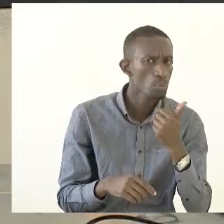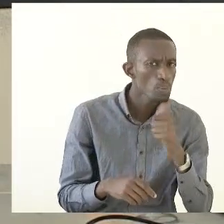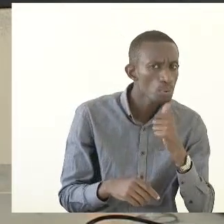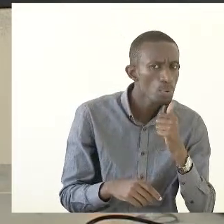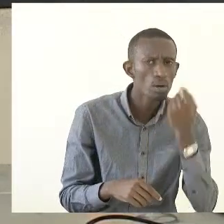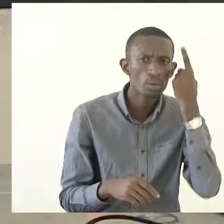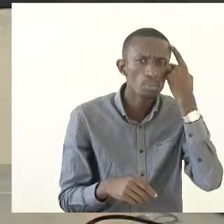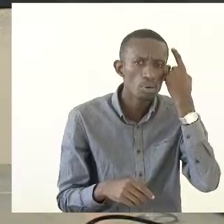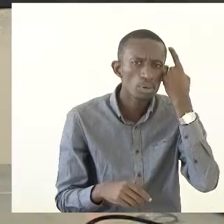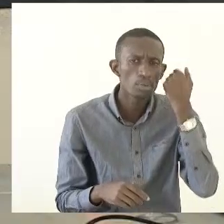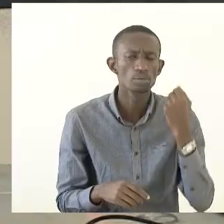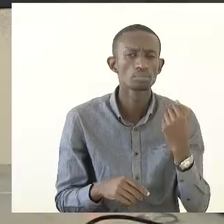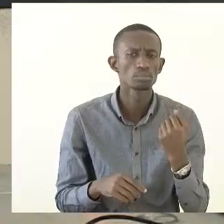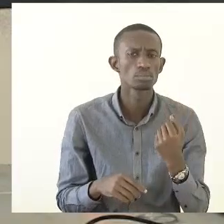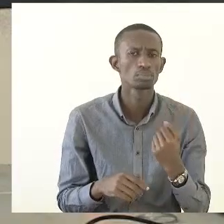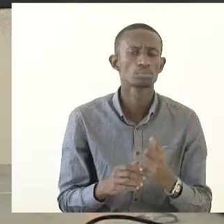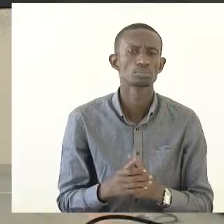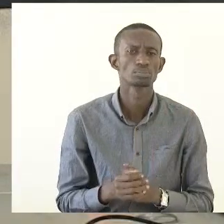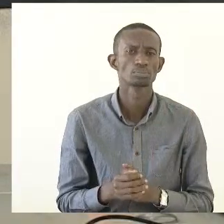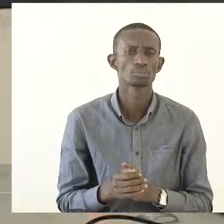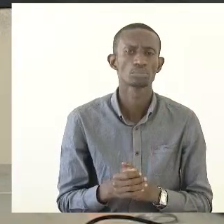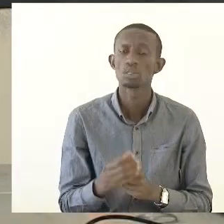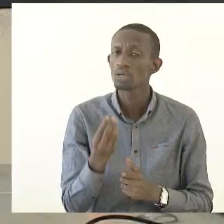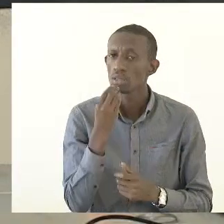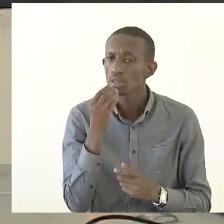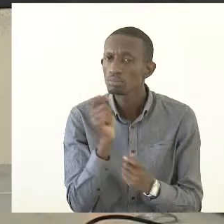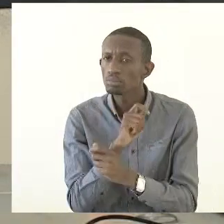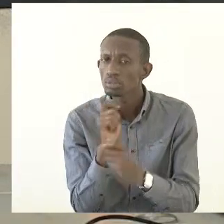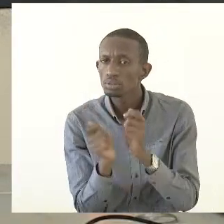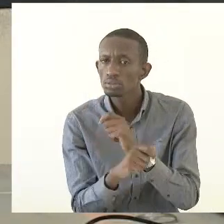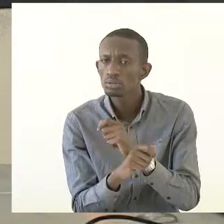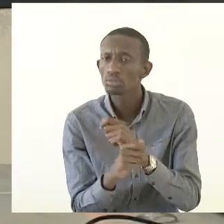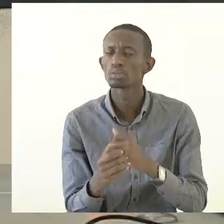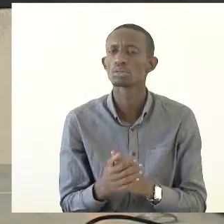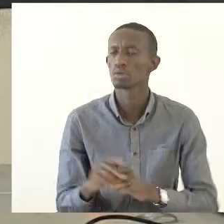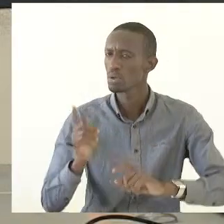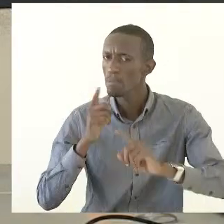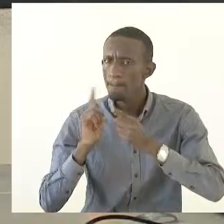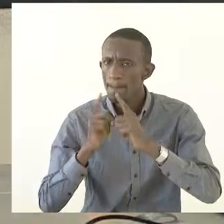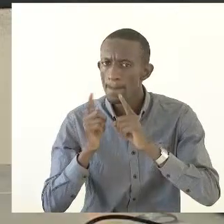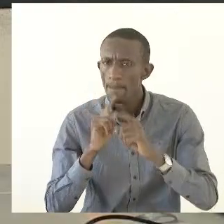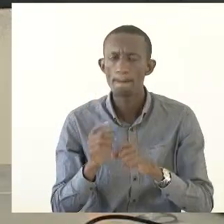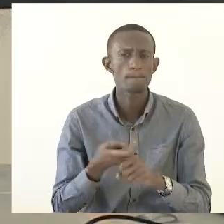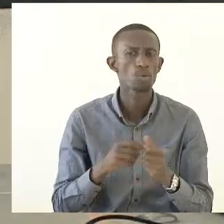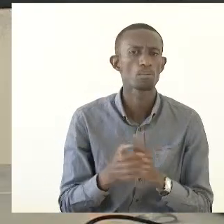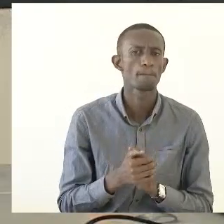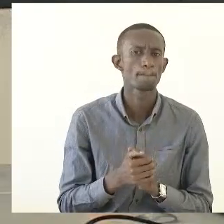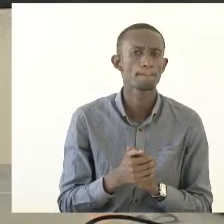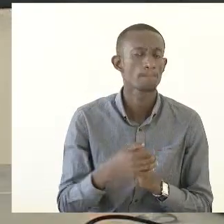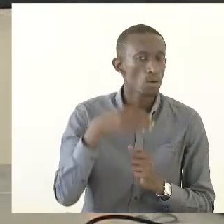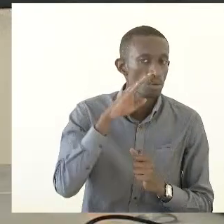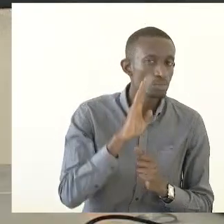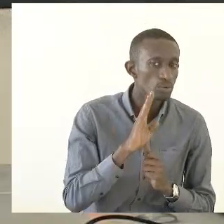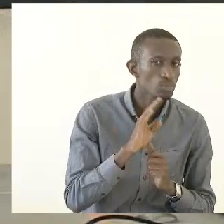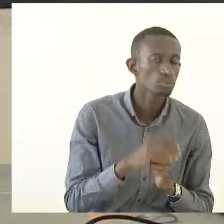the starch in the food sample. The food will change into the color of iodine, the iodine solution